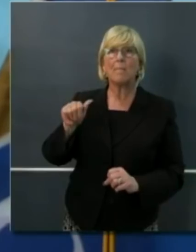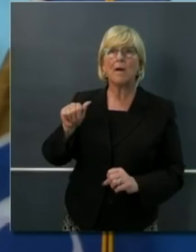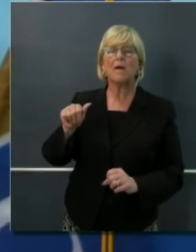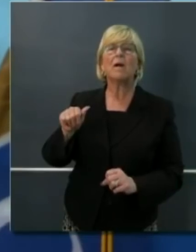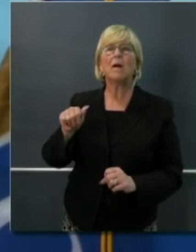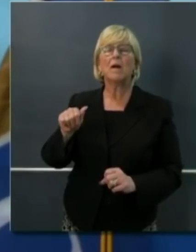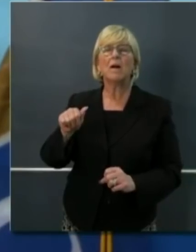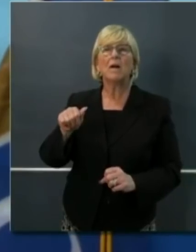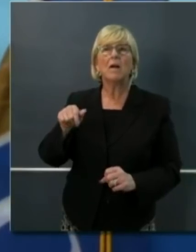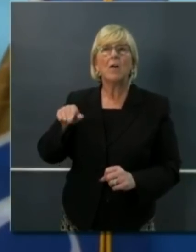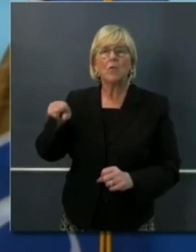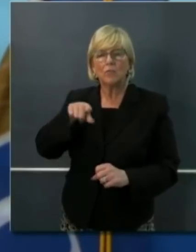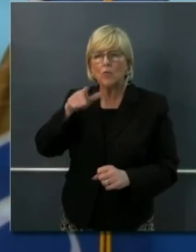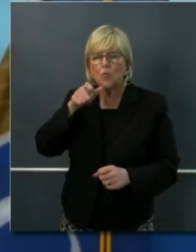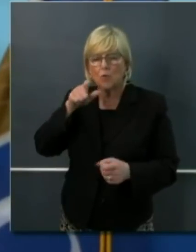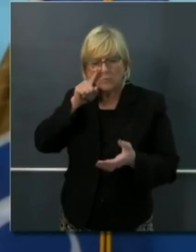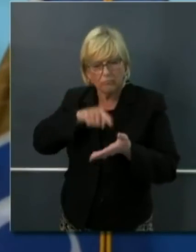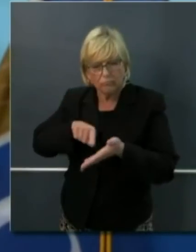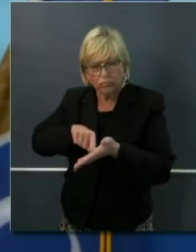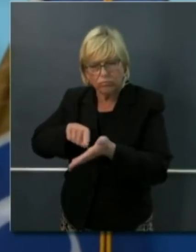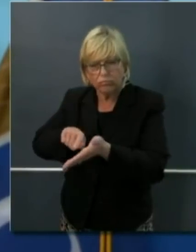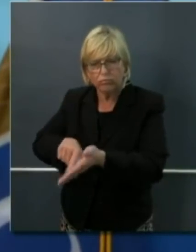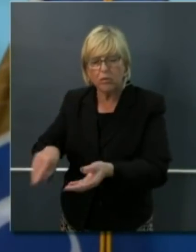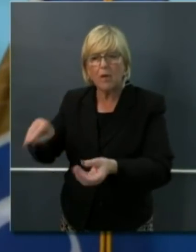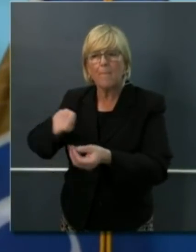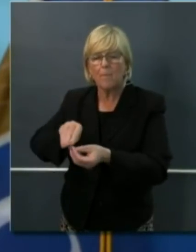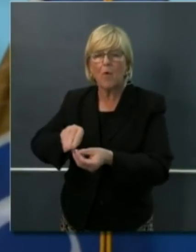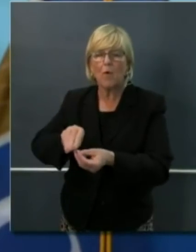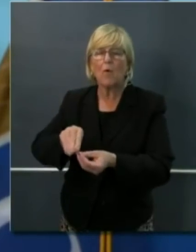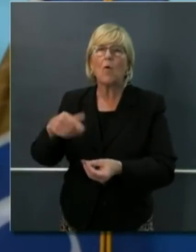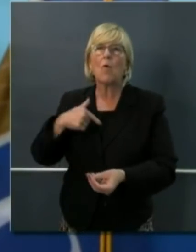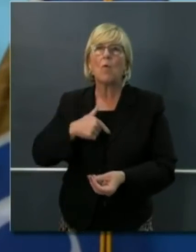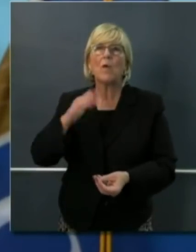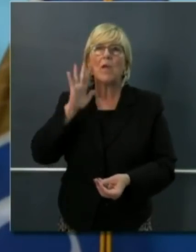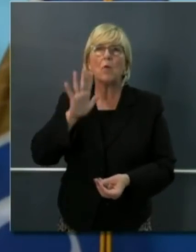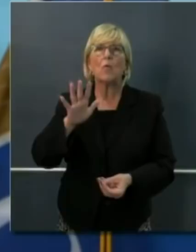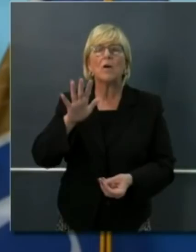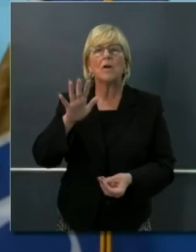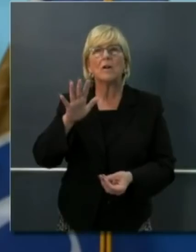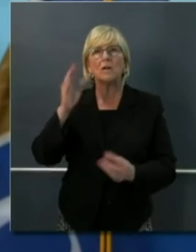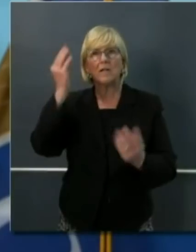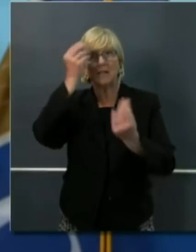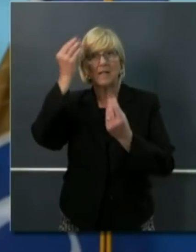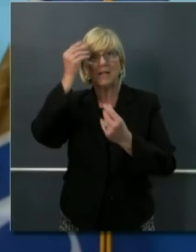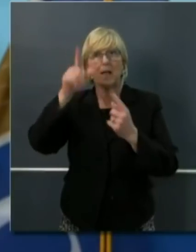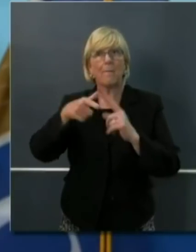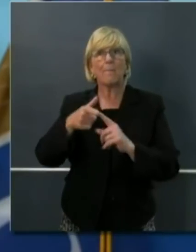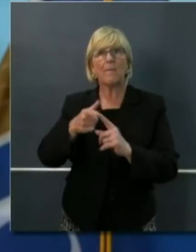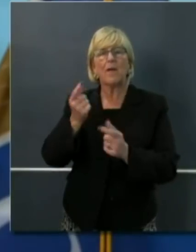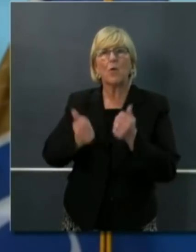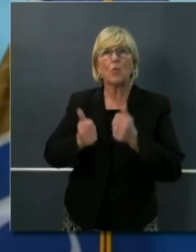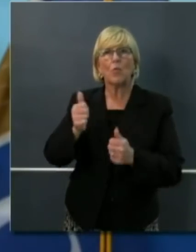avail what we believe are recommendations for apps, not only in terms of tracing technology